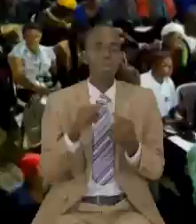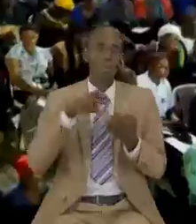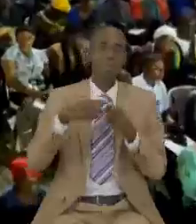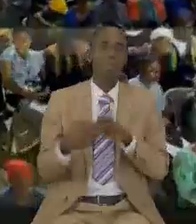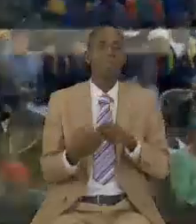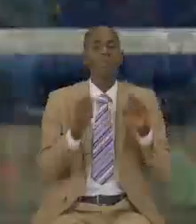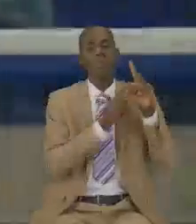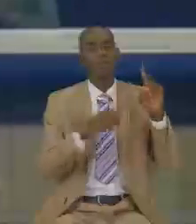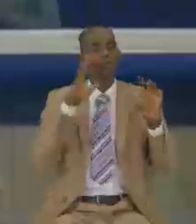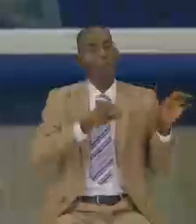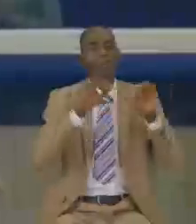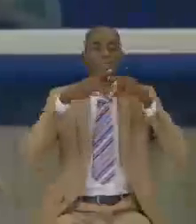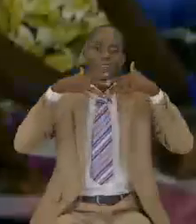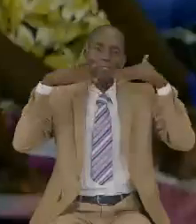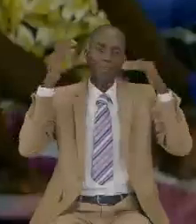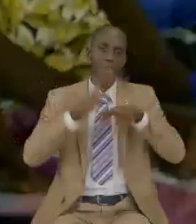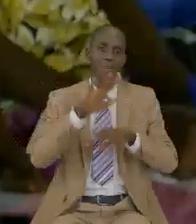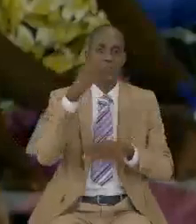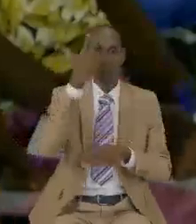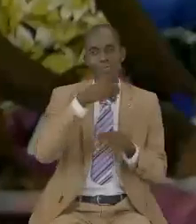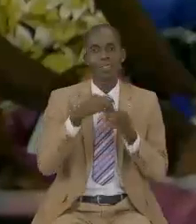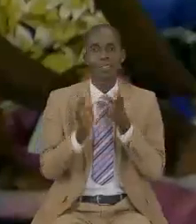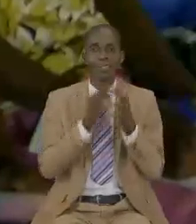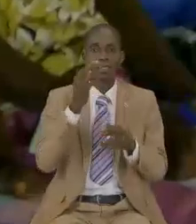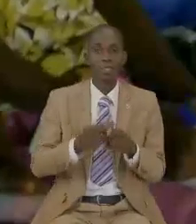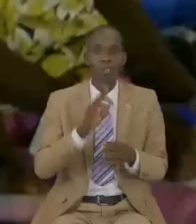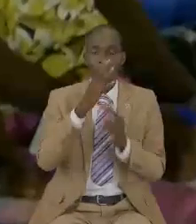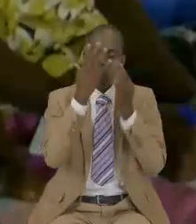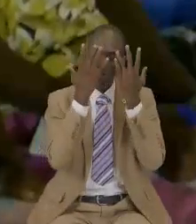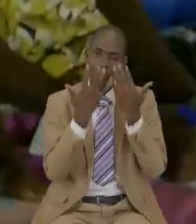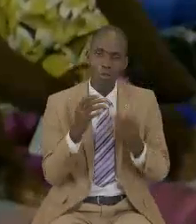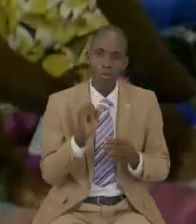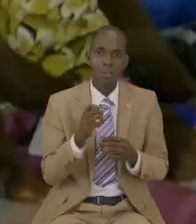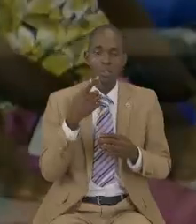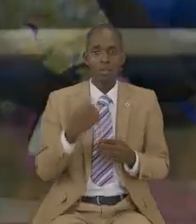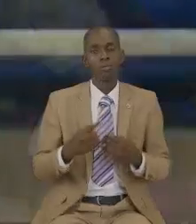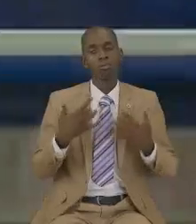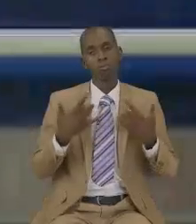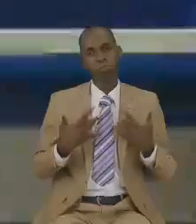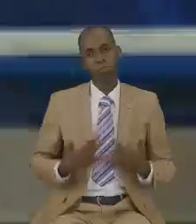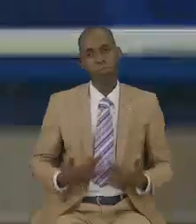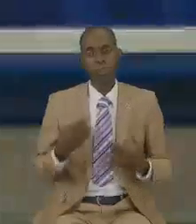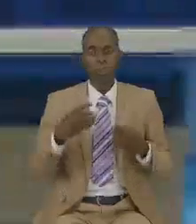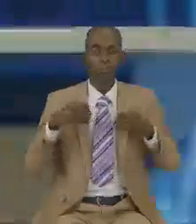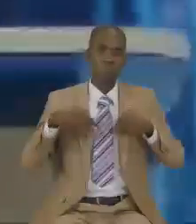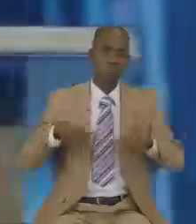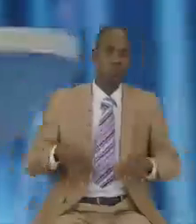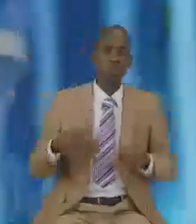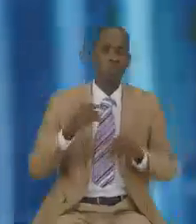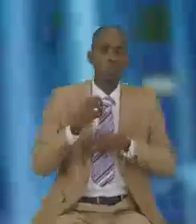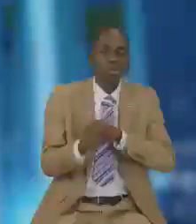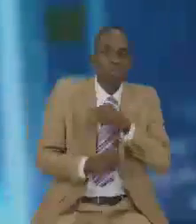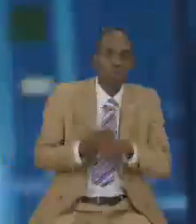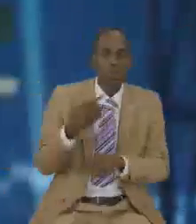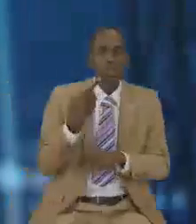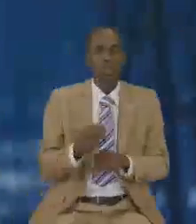a smile on your face. The sorrow, the sighing, the suffering, the